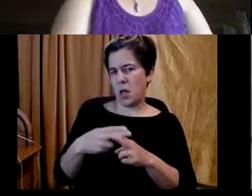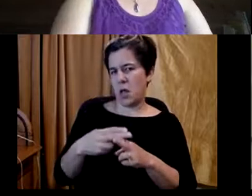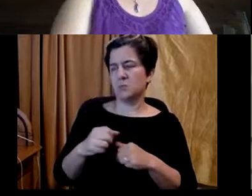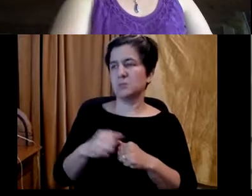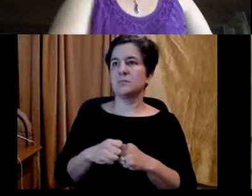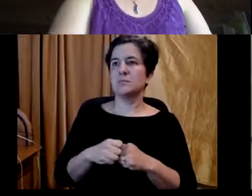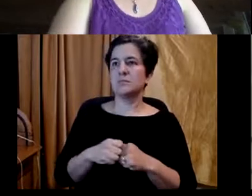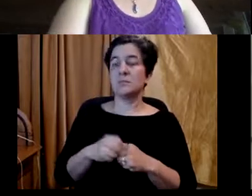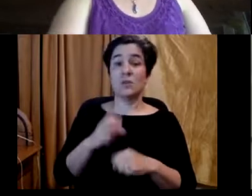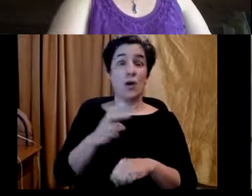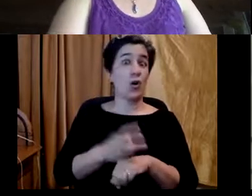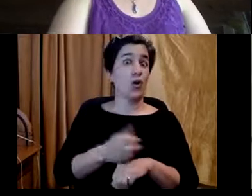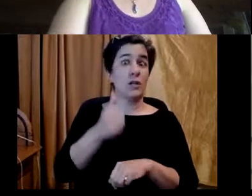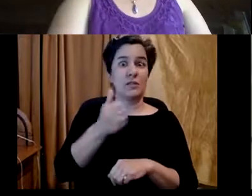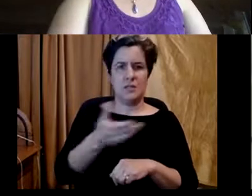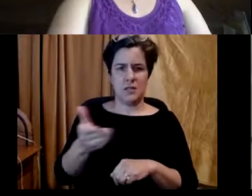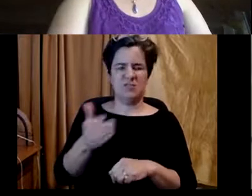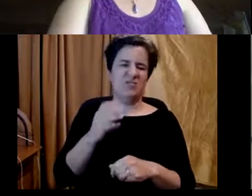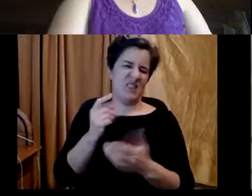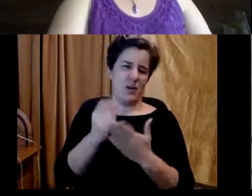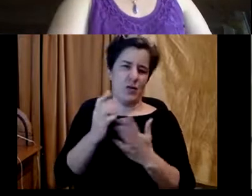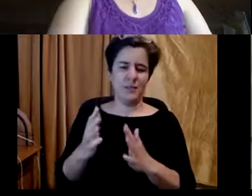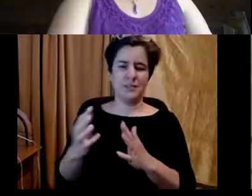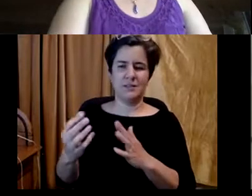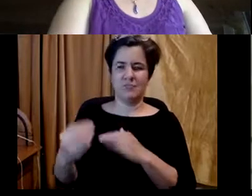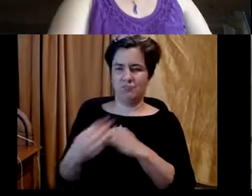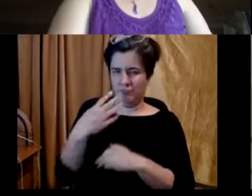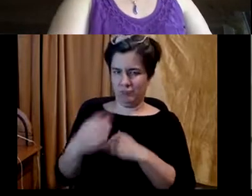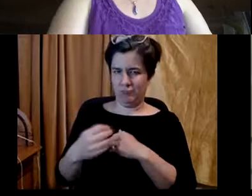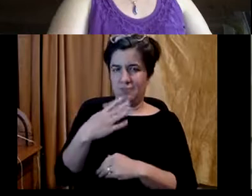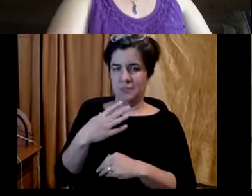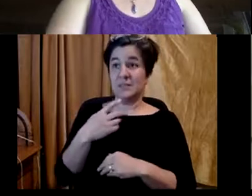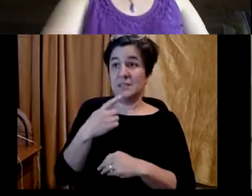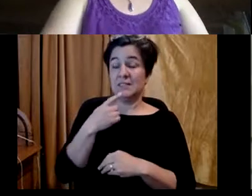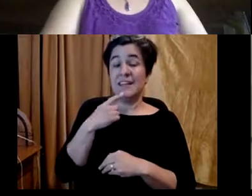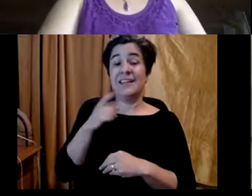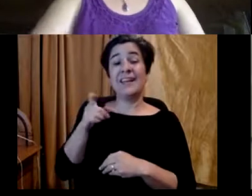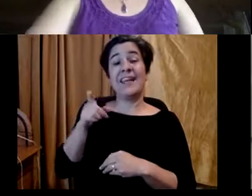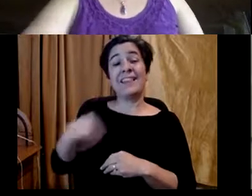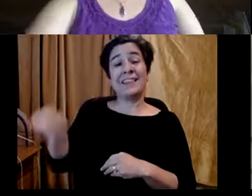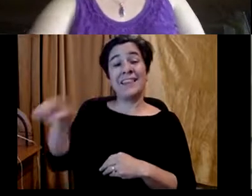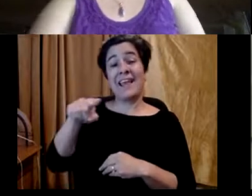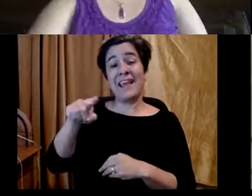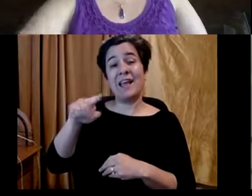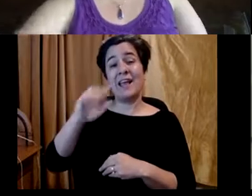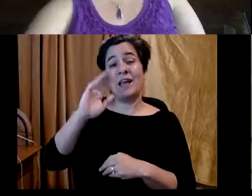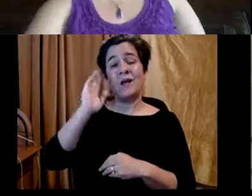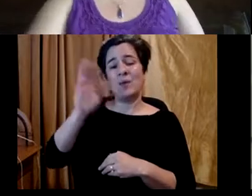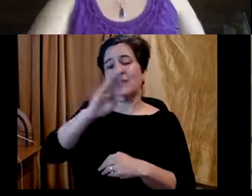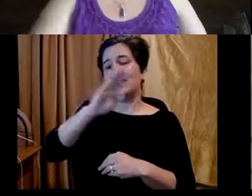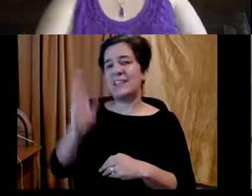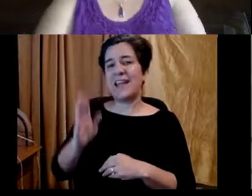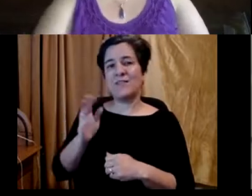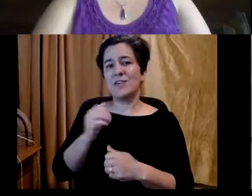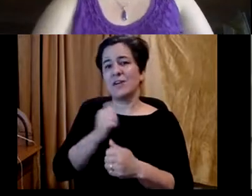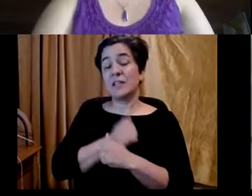my therapist told me was they will never love you as much as they love their addiction.